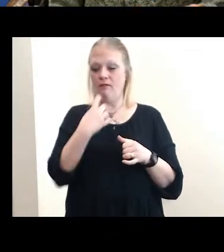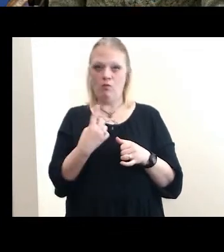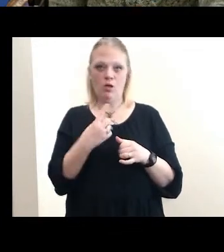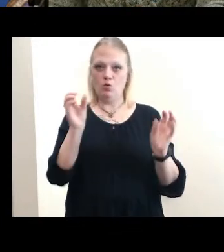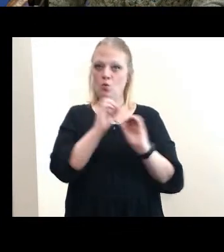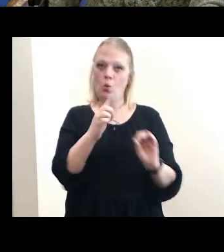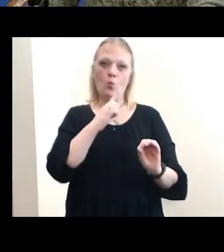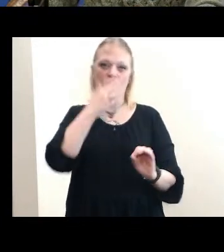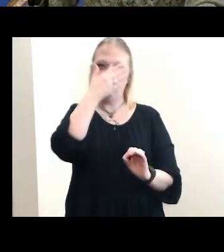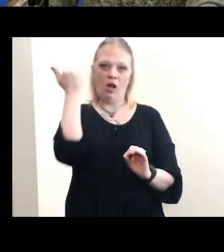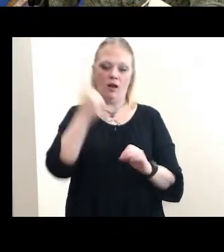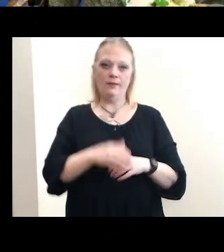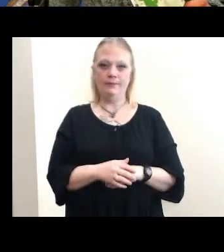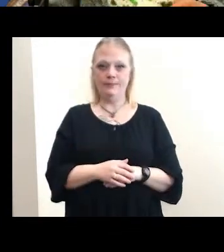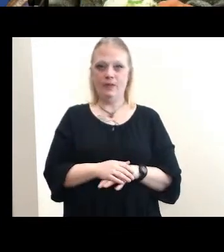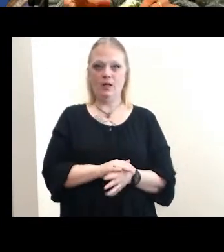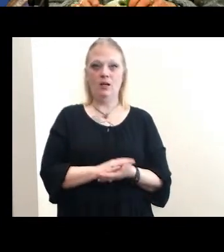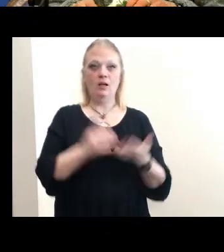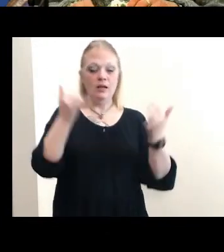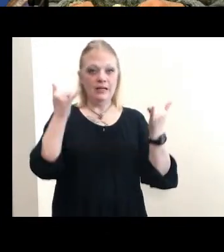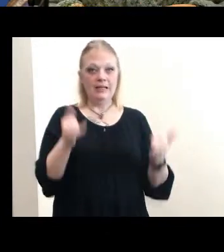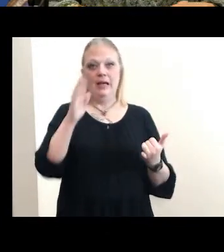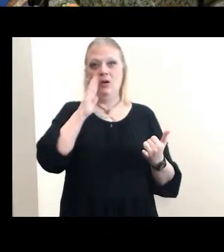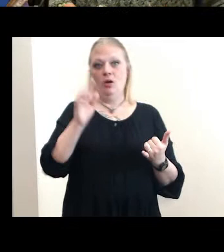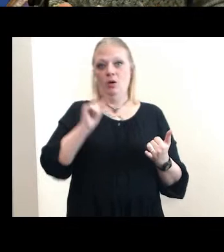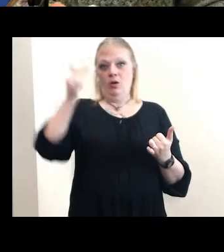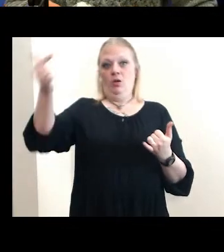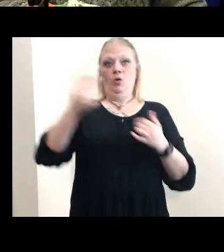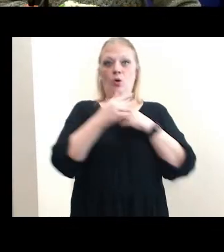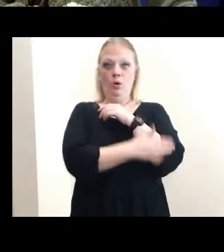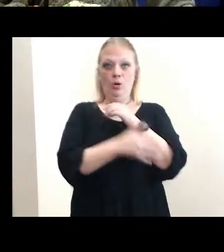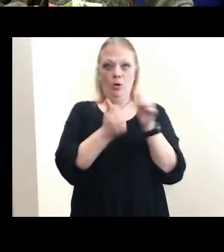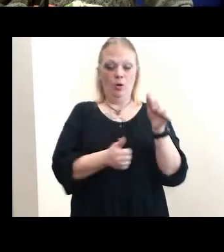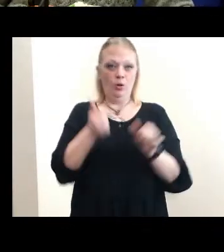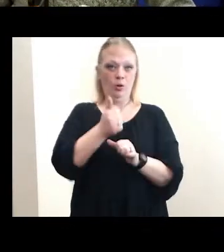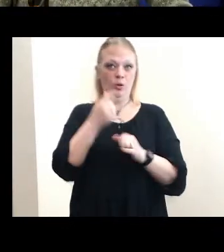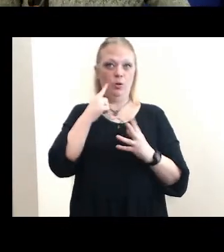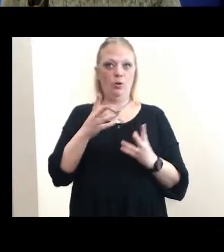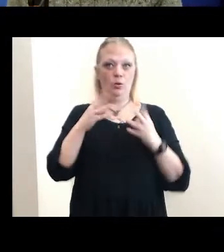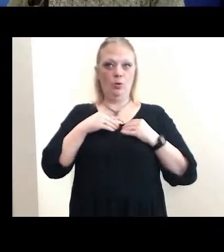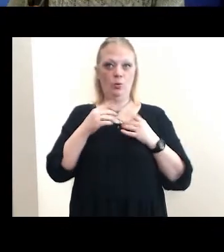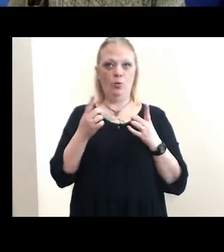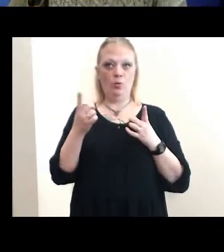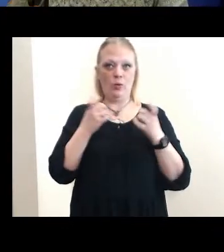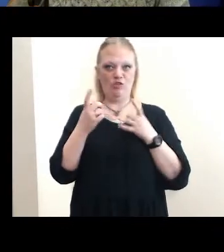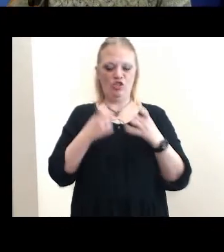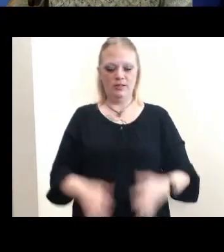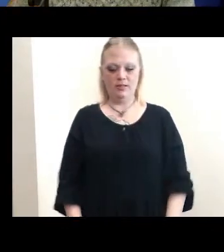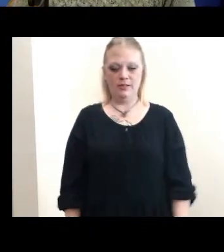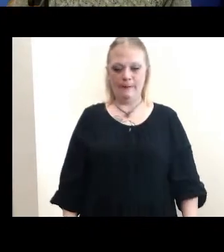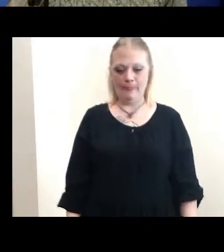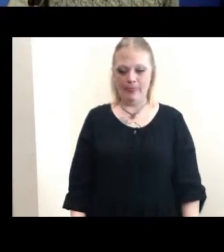forgotten. So with that, I'm going to turn it over to the county executive to answer questions.